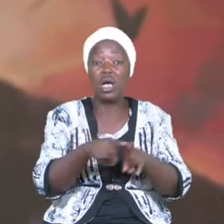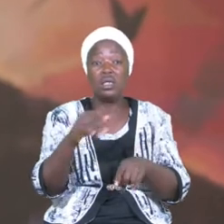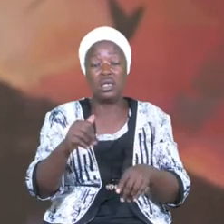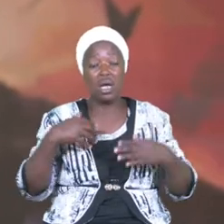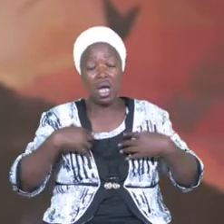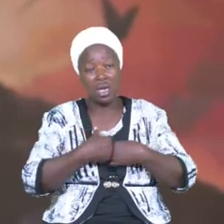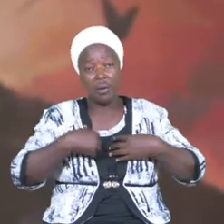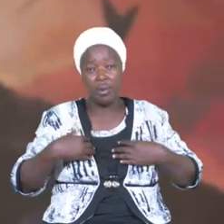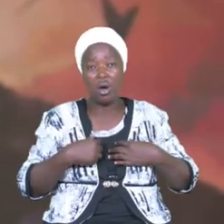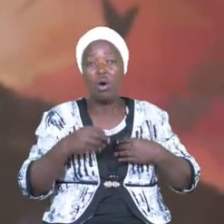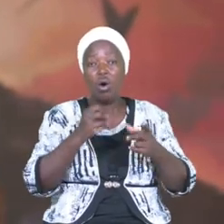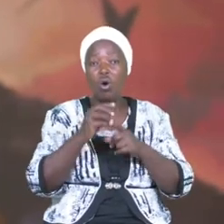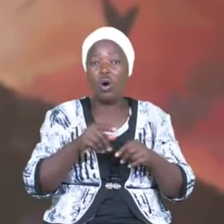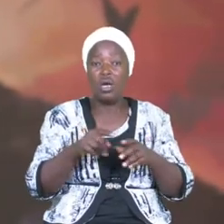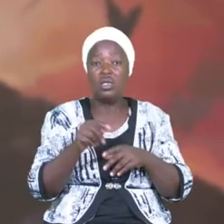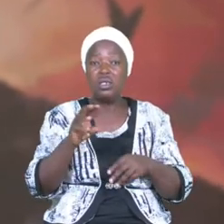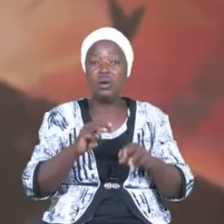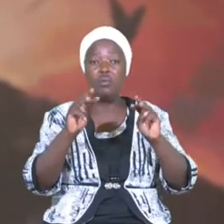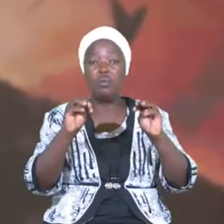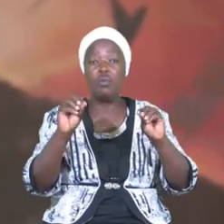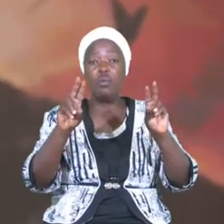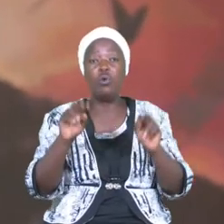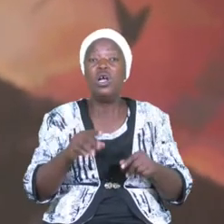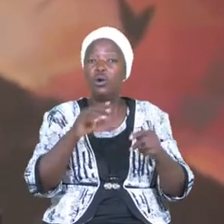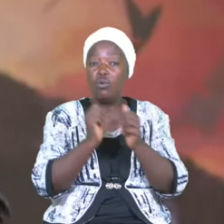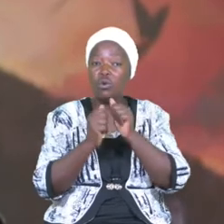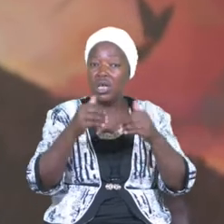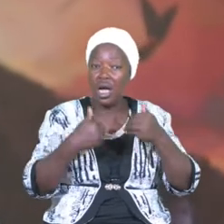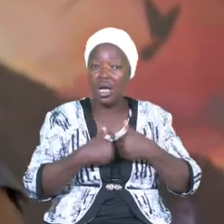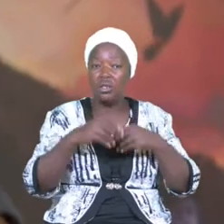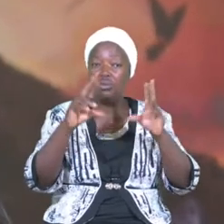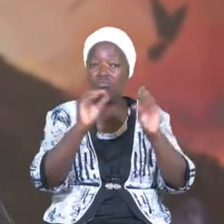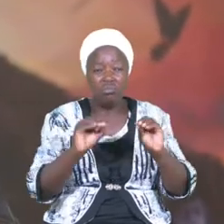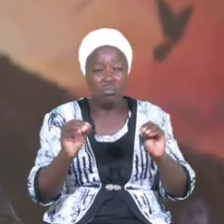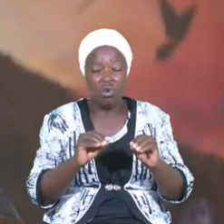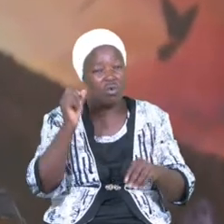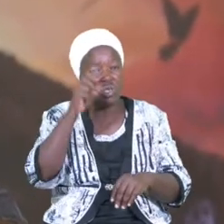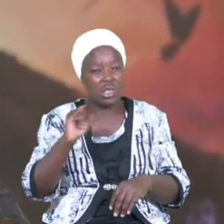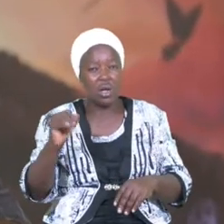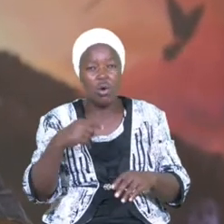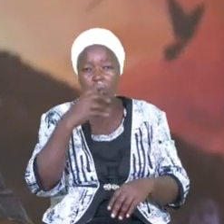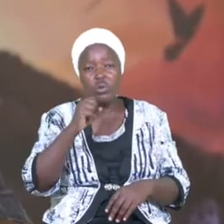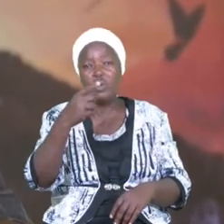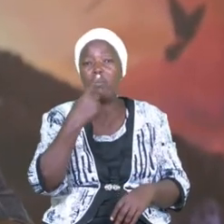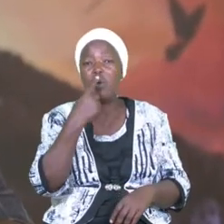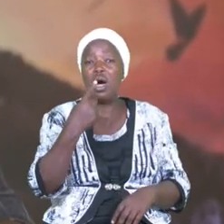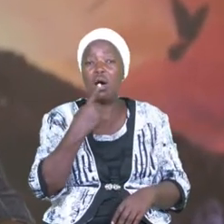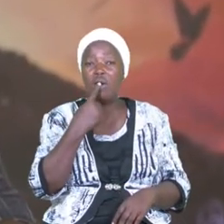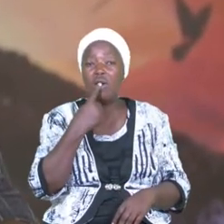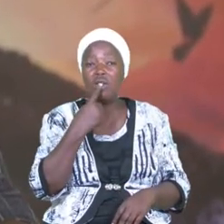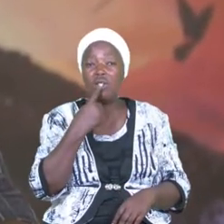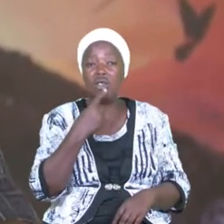the mule, which have no understanding, whose mouth must be